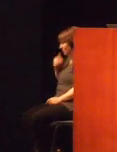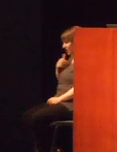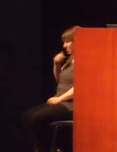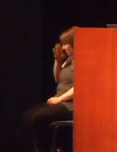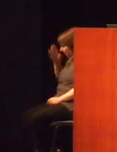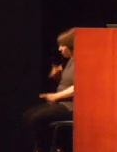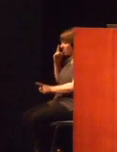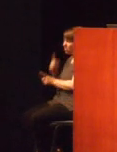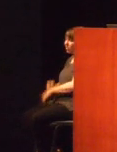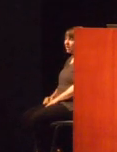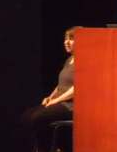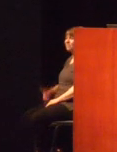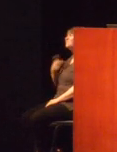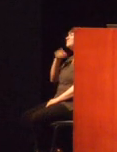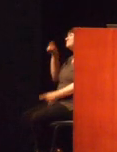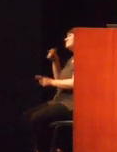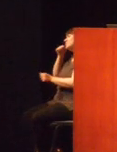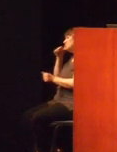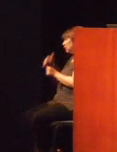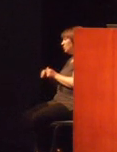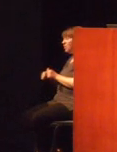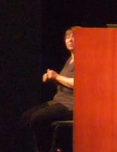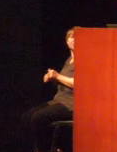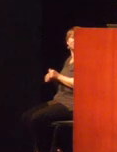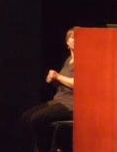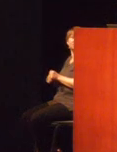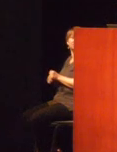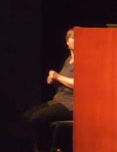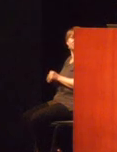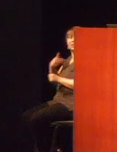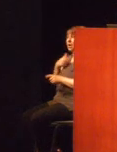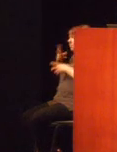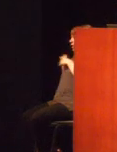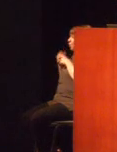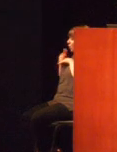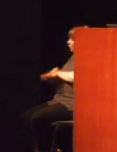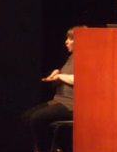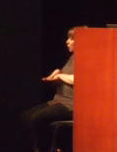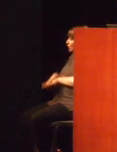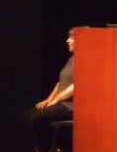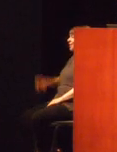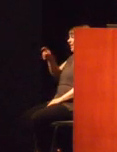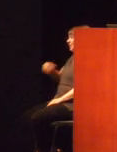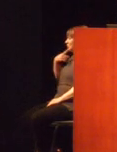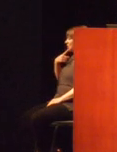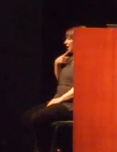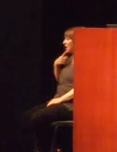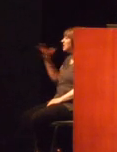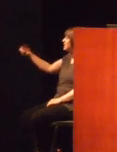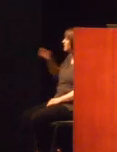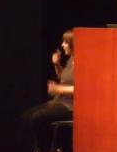gonna get this right. And what I have to remember is that I'm in reintegration, and so I have to say to myself, get